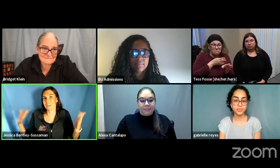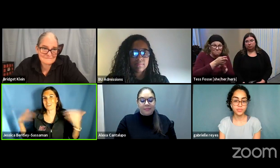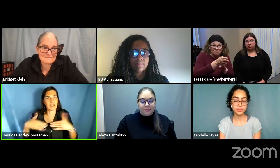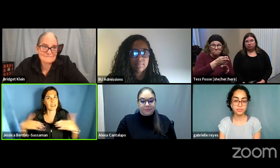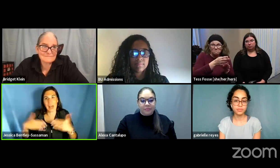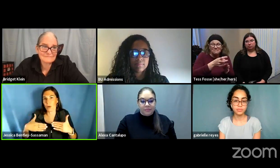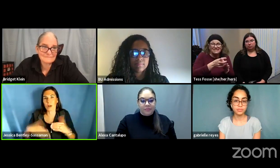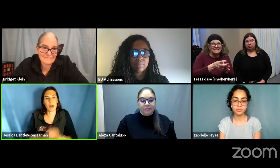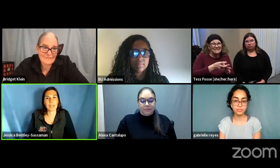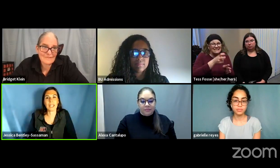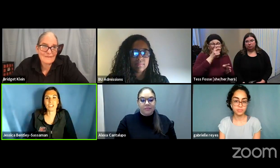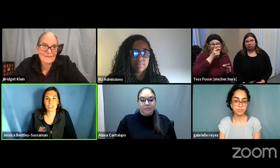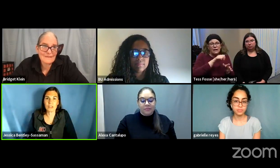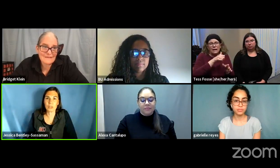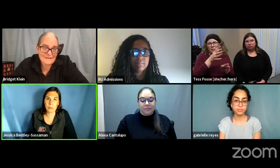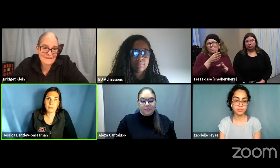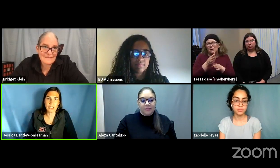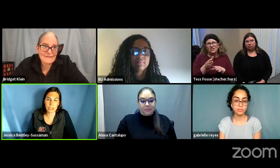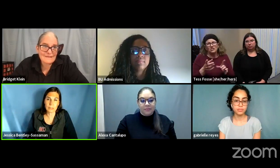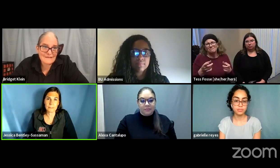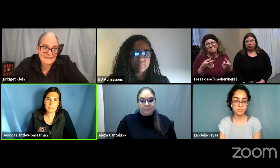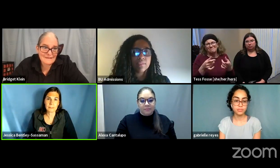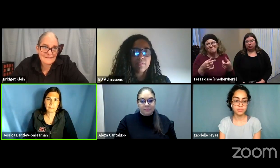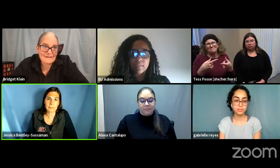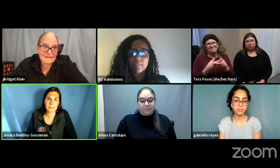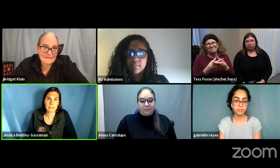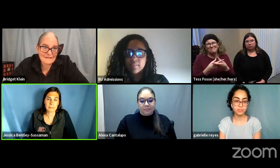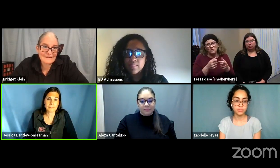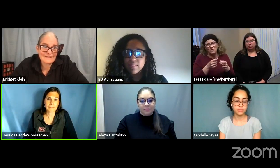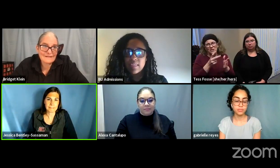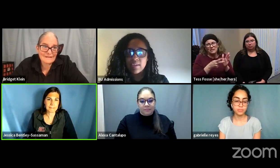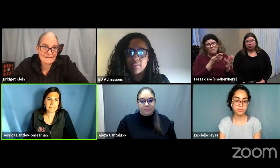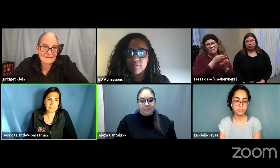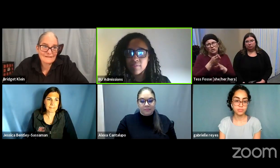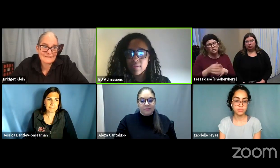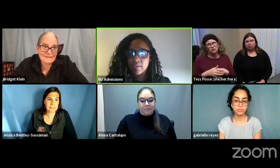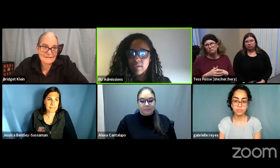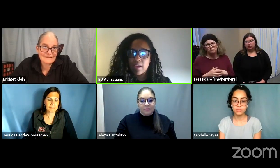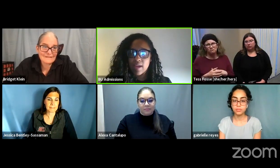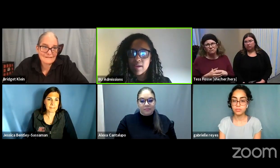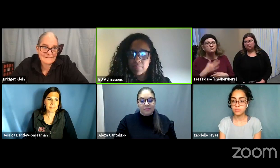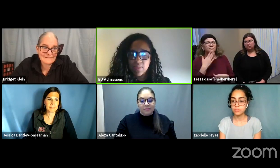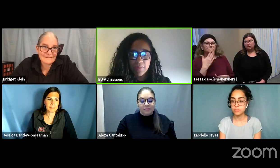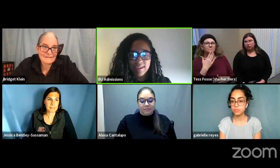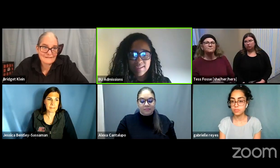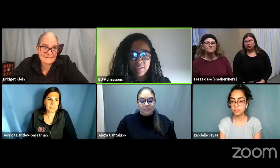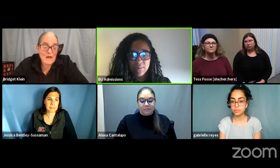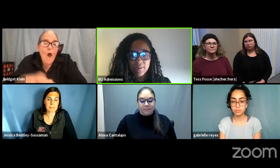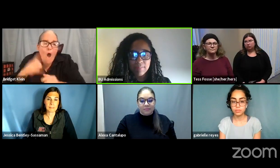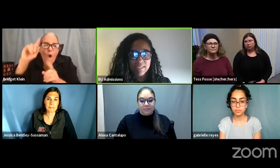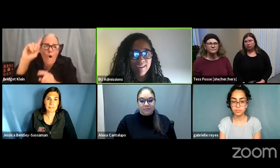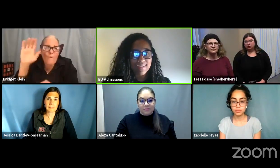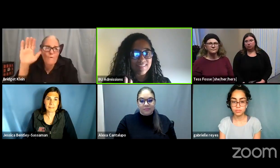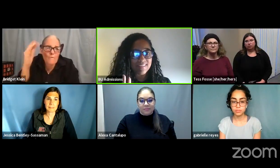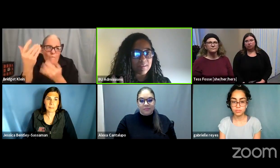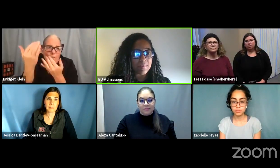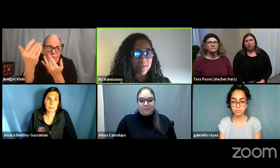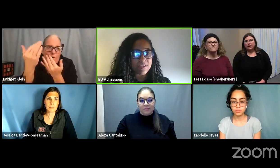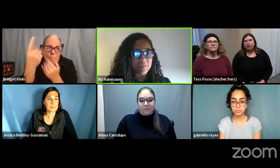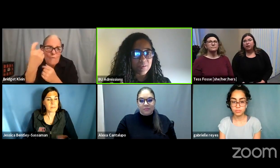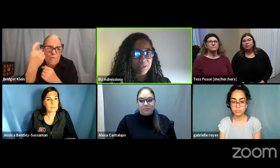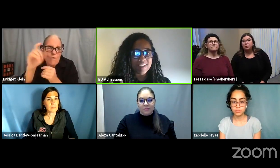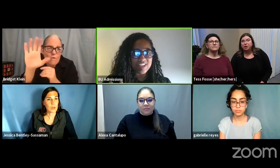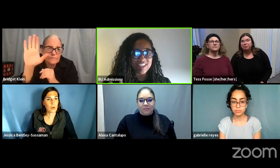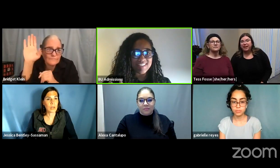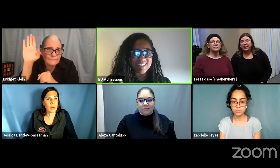majors just doesn't allow a combination of a dual major. Okay. Thank you. Okay, so I'm going to ask